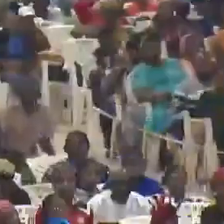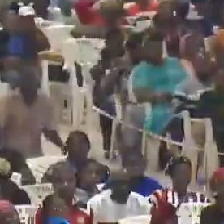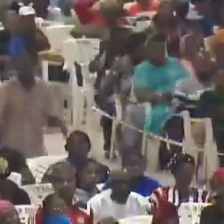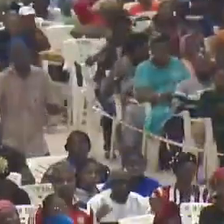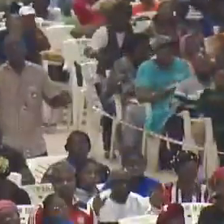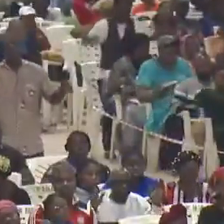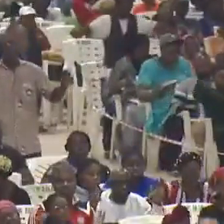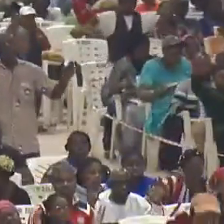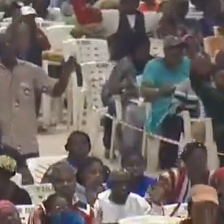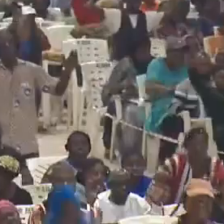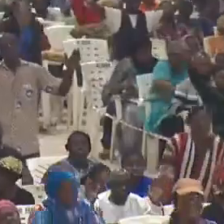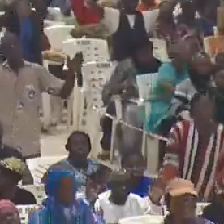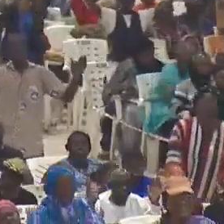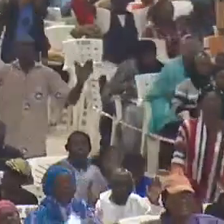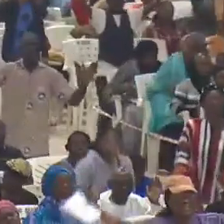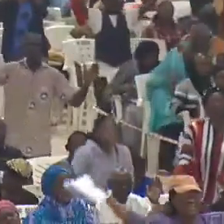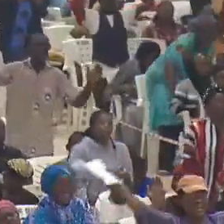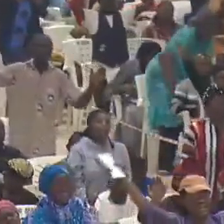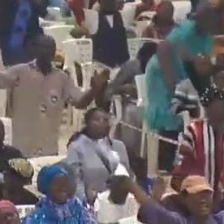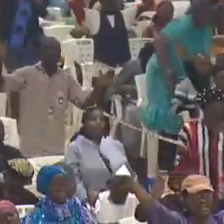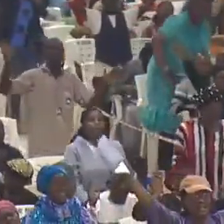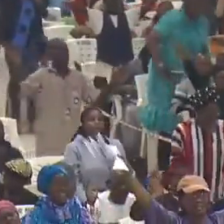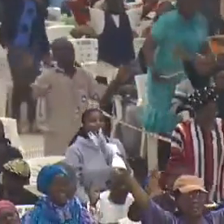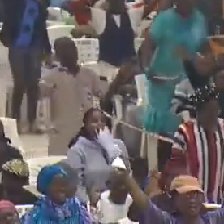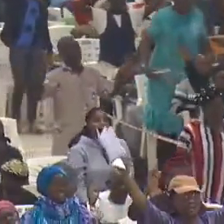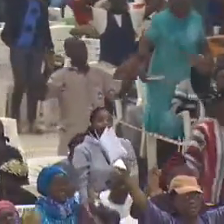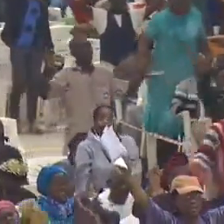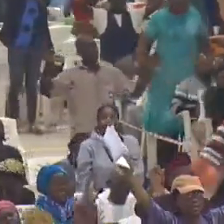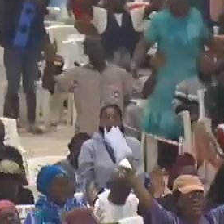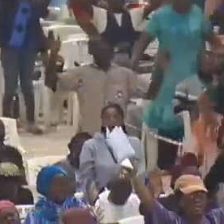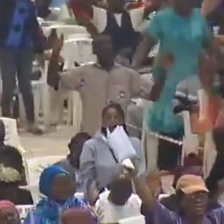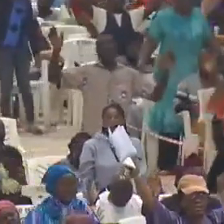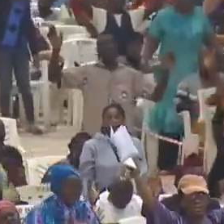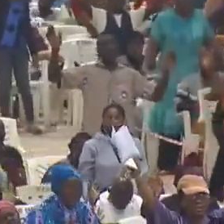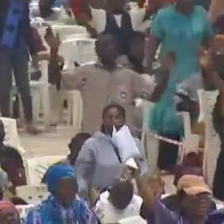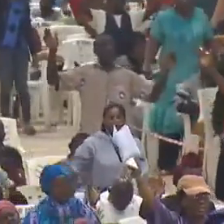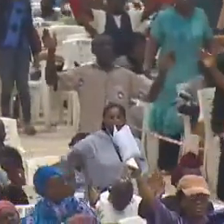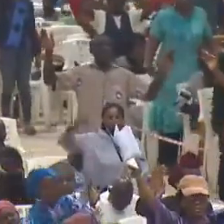here tonight. Your problem is so big,